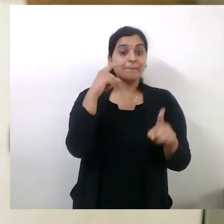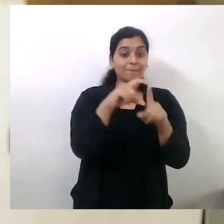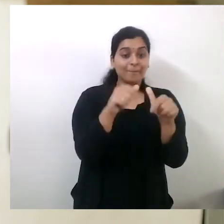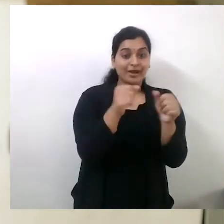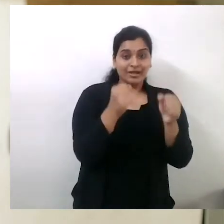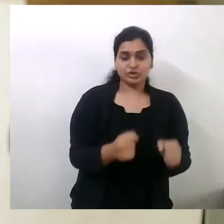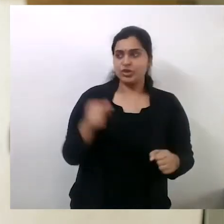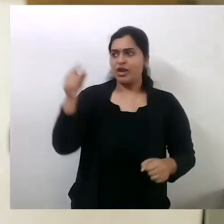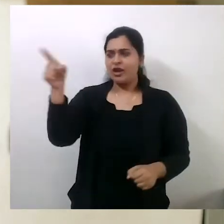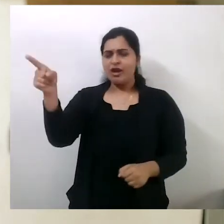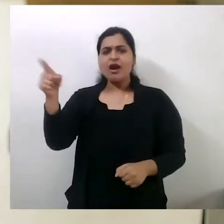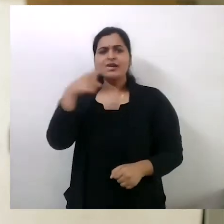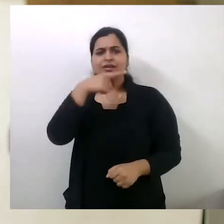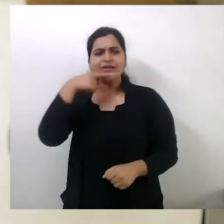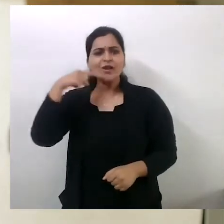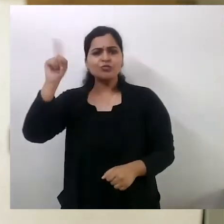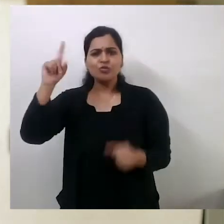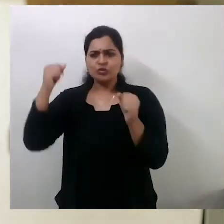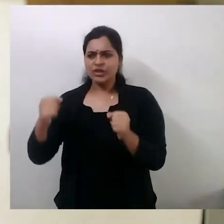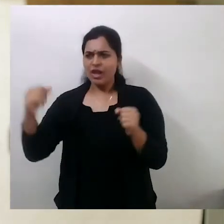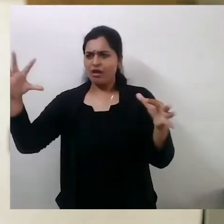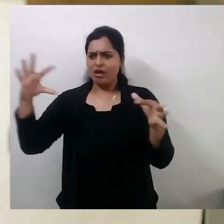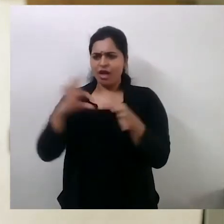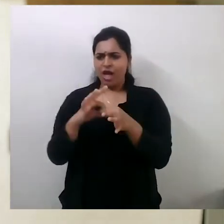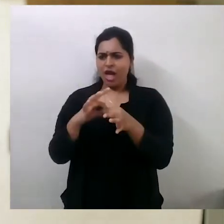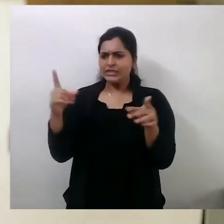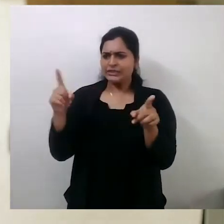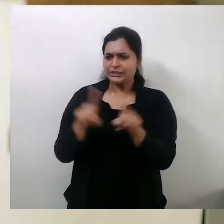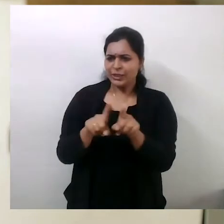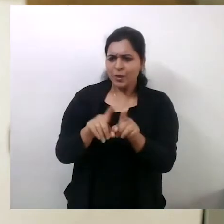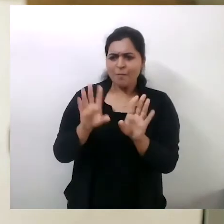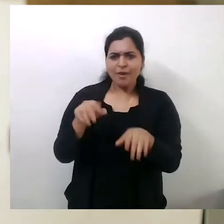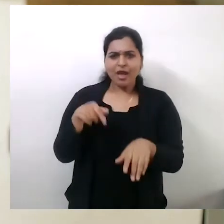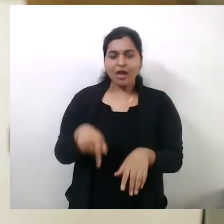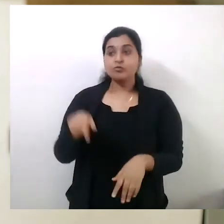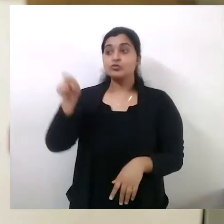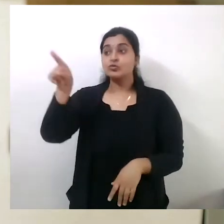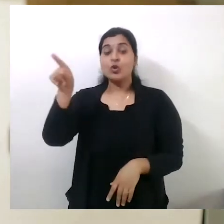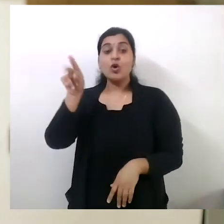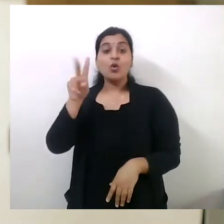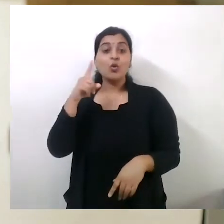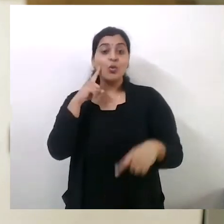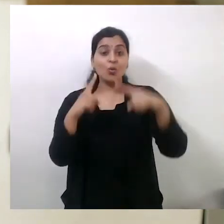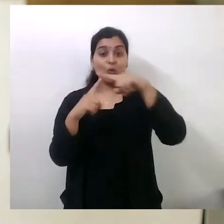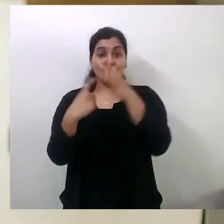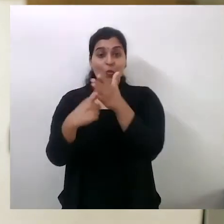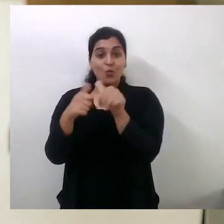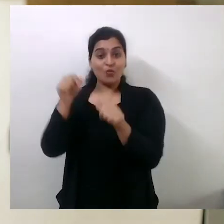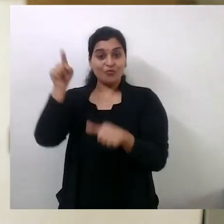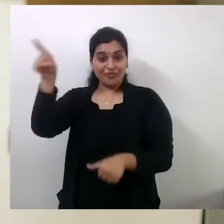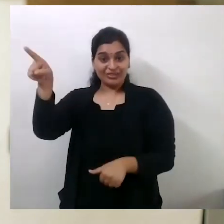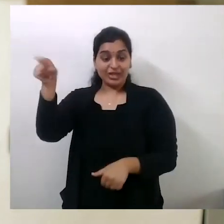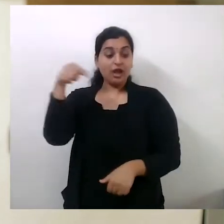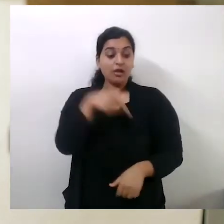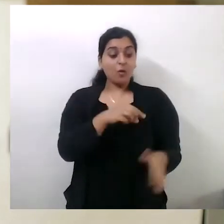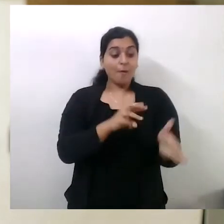red and blue chair may not have much in common. Yet, this video, in collaboration with Jochen Eisenbrand from the Vitra